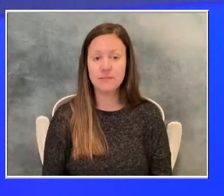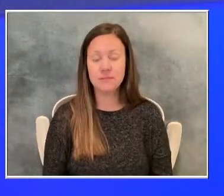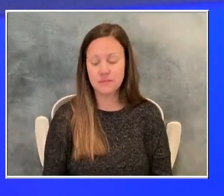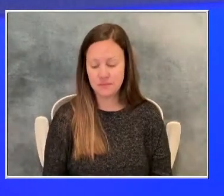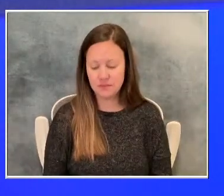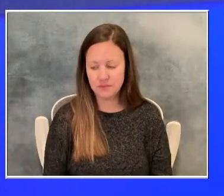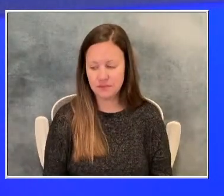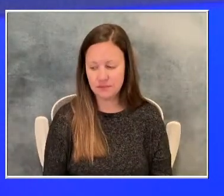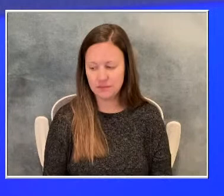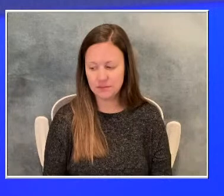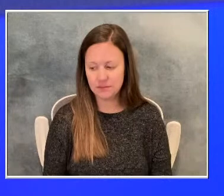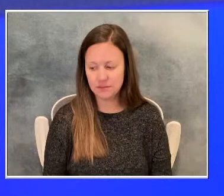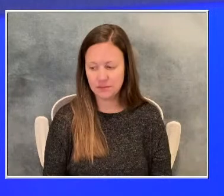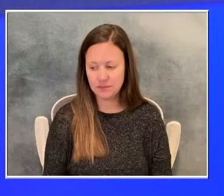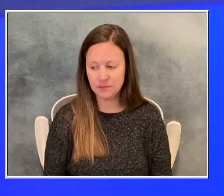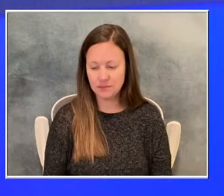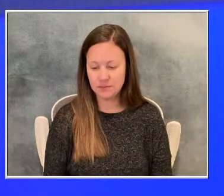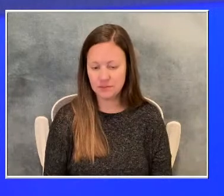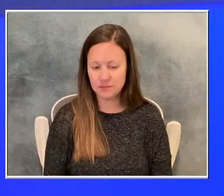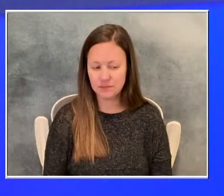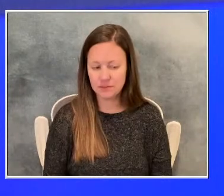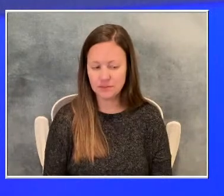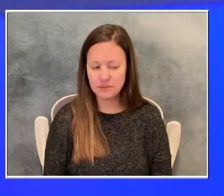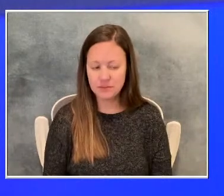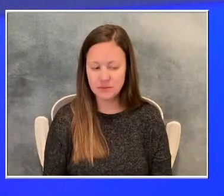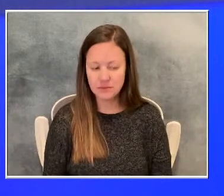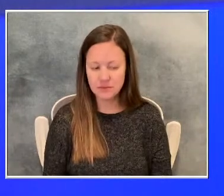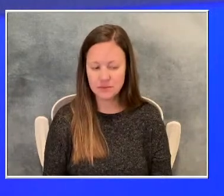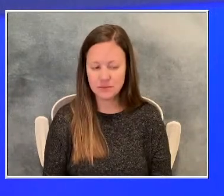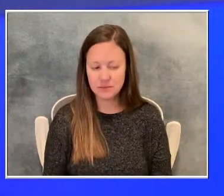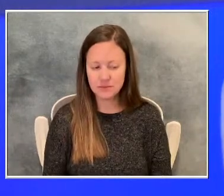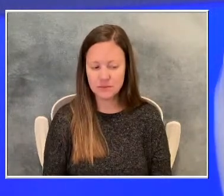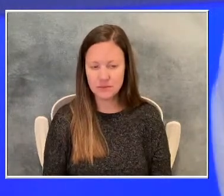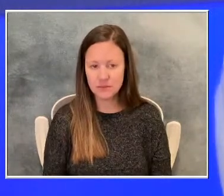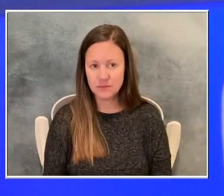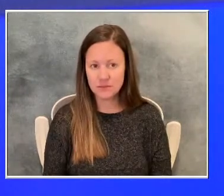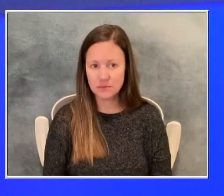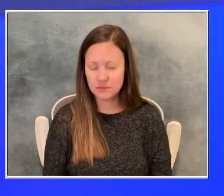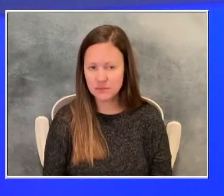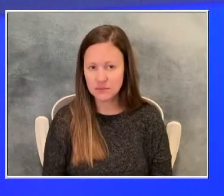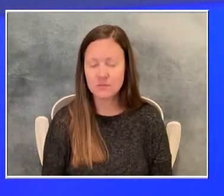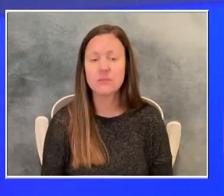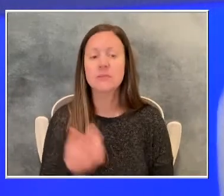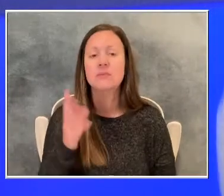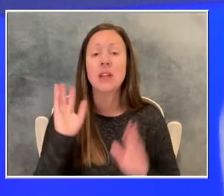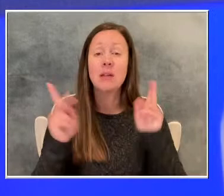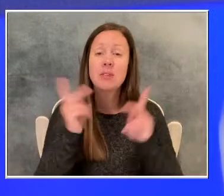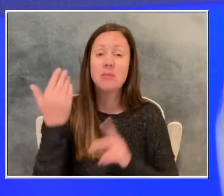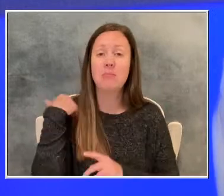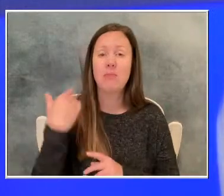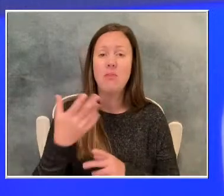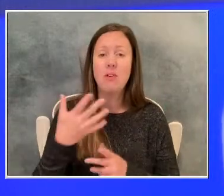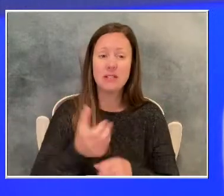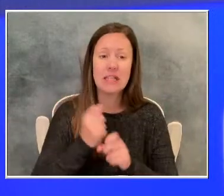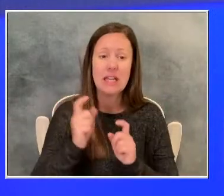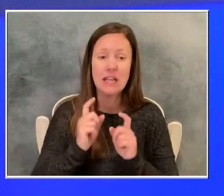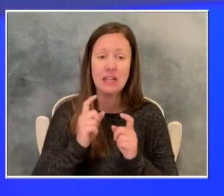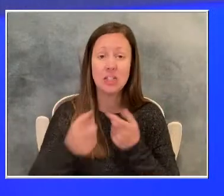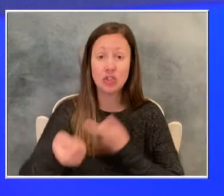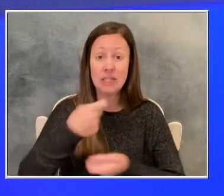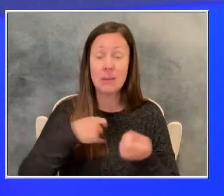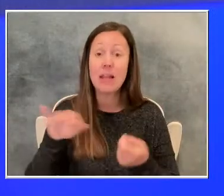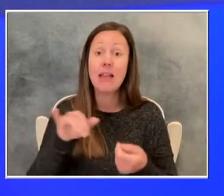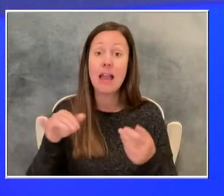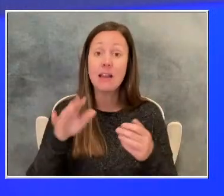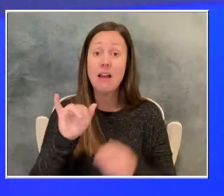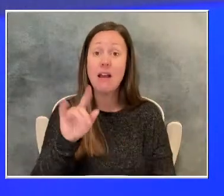There is a little, background in this. When people used to get transplant from the identical twin, let's say somebody